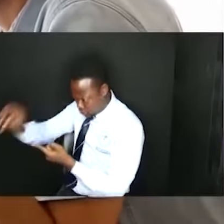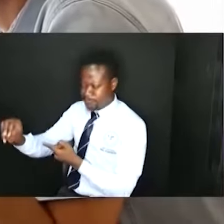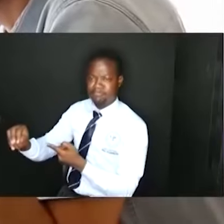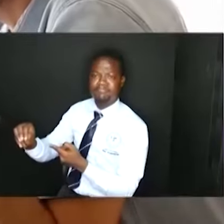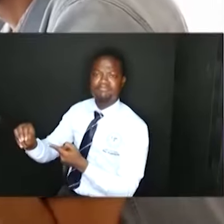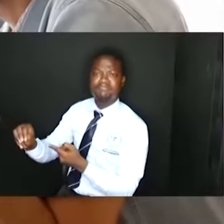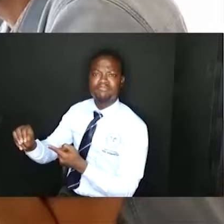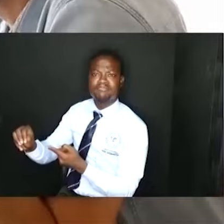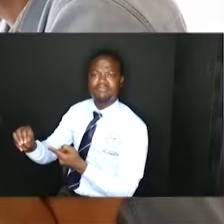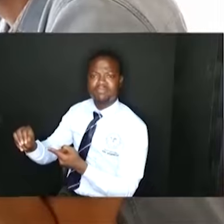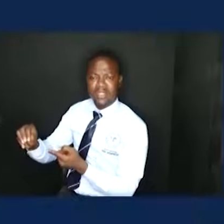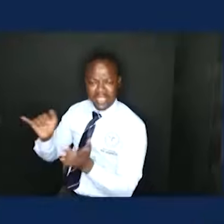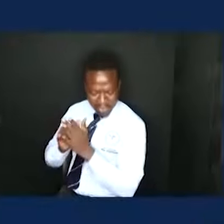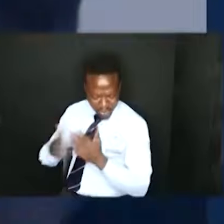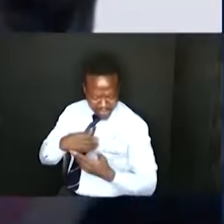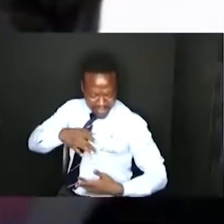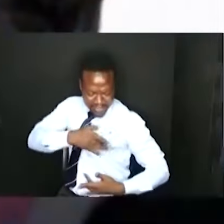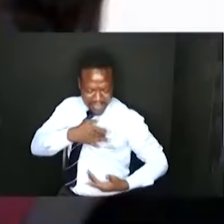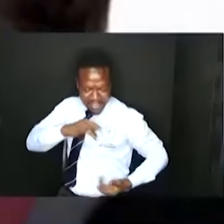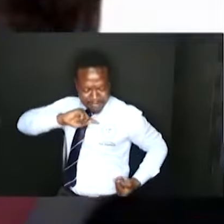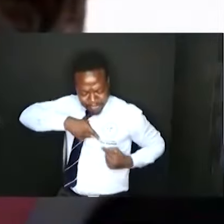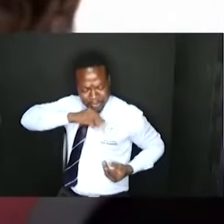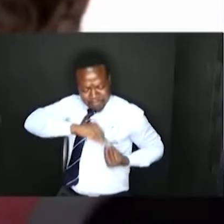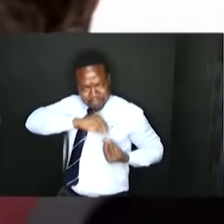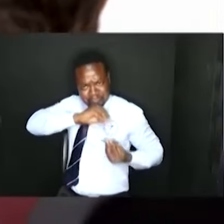By laying bare how you feel about